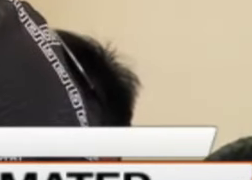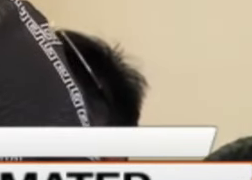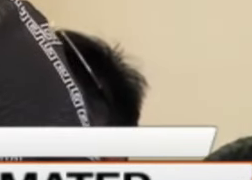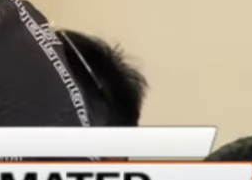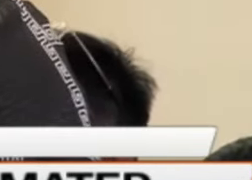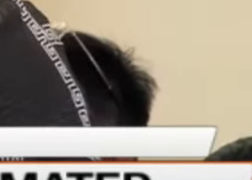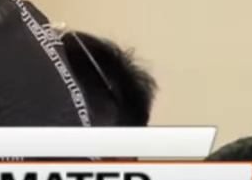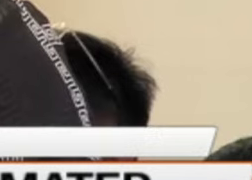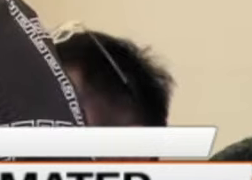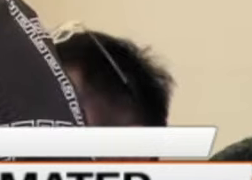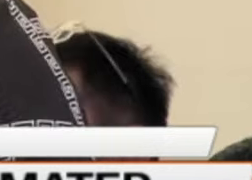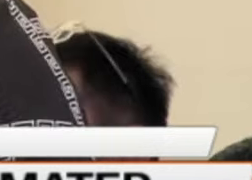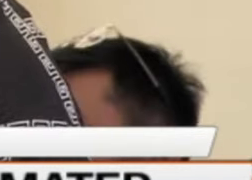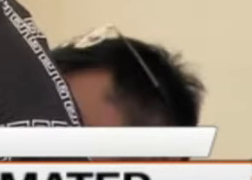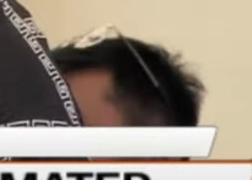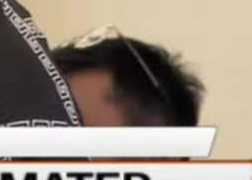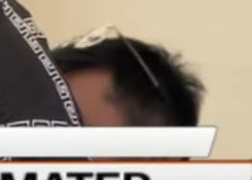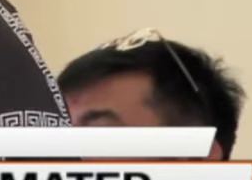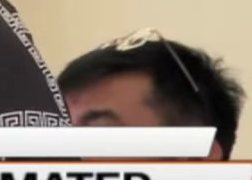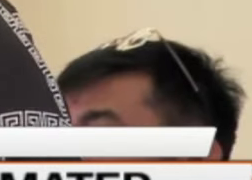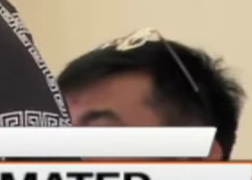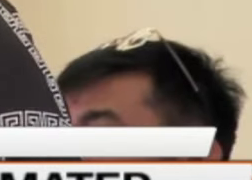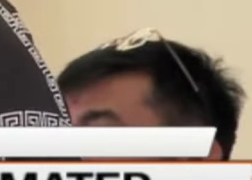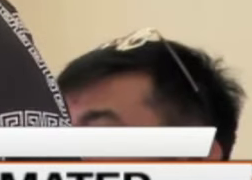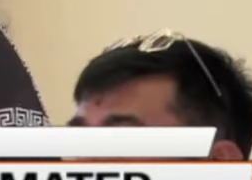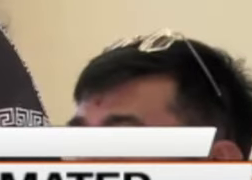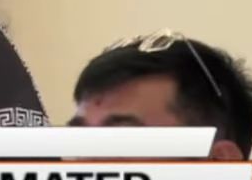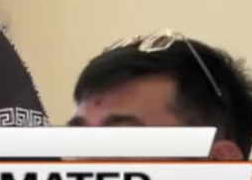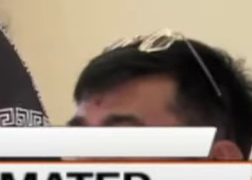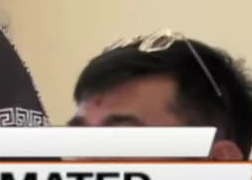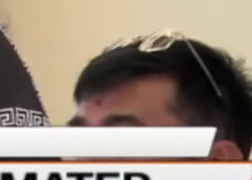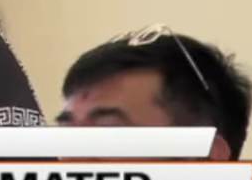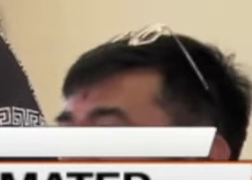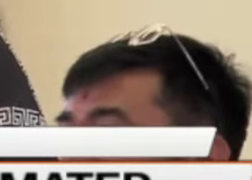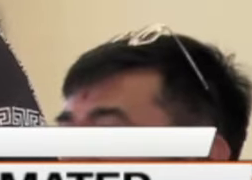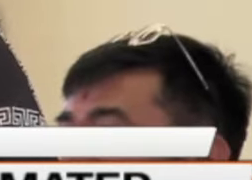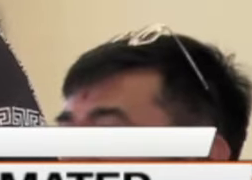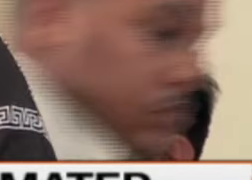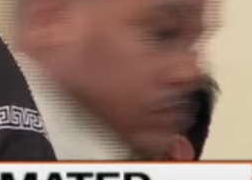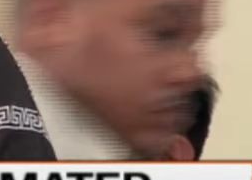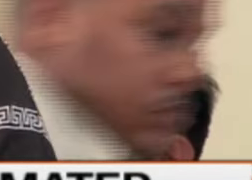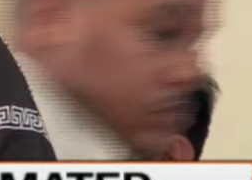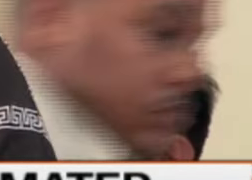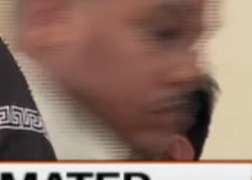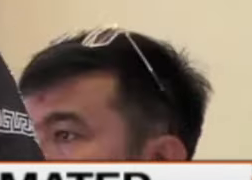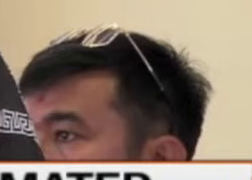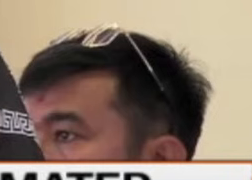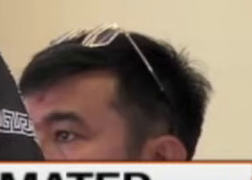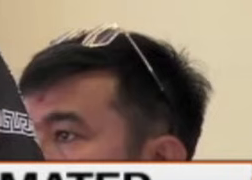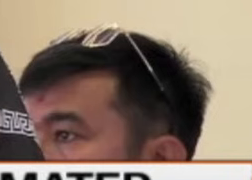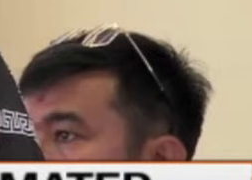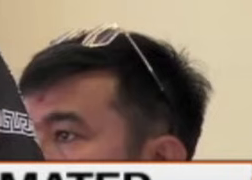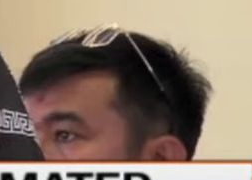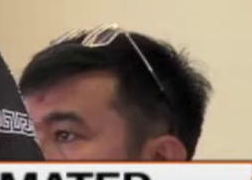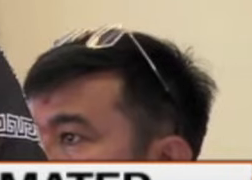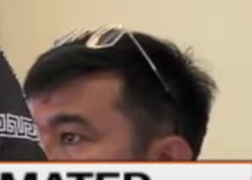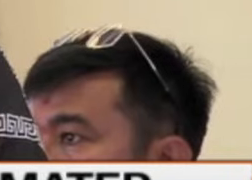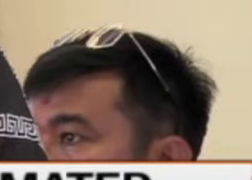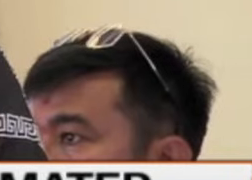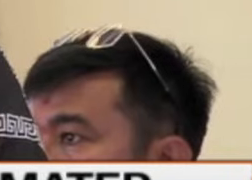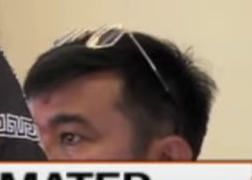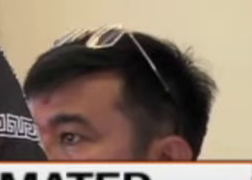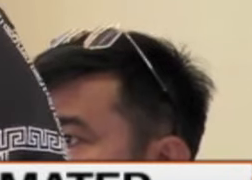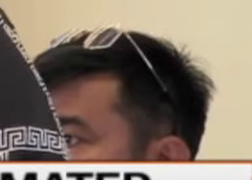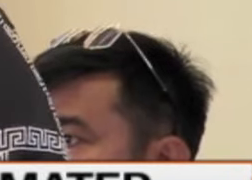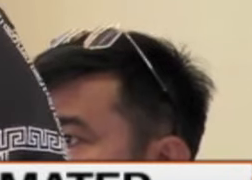I will be making the proposal that we will equally be having one of our ECD centers that houses